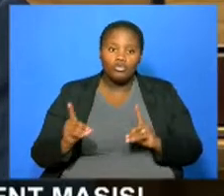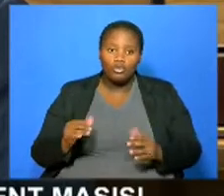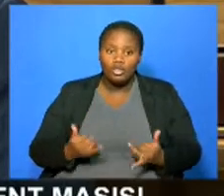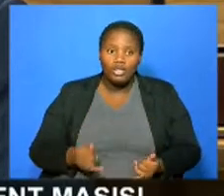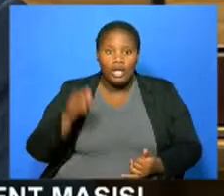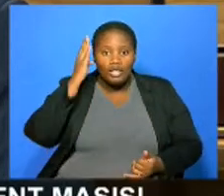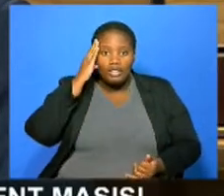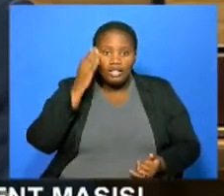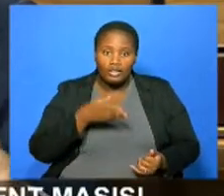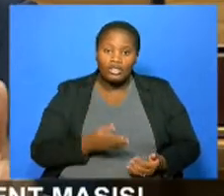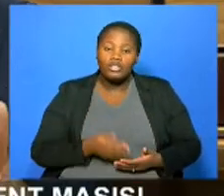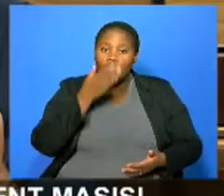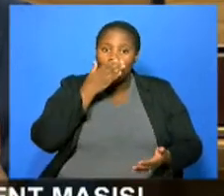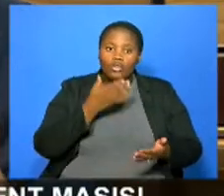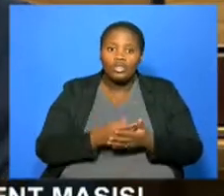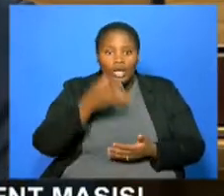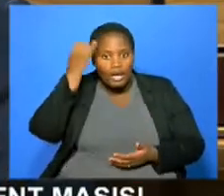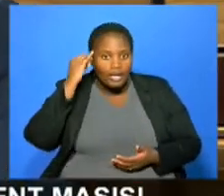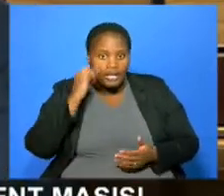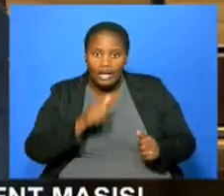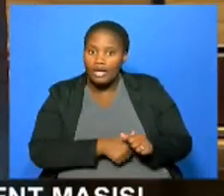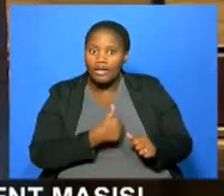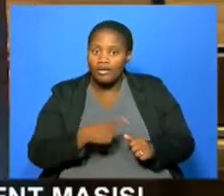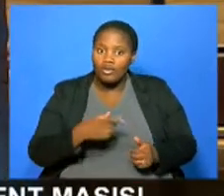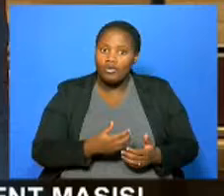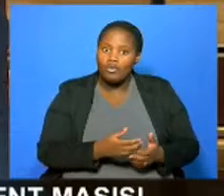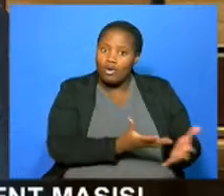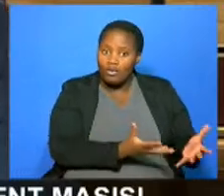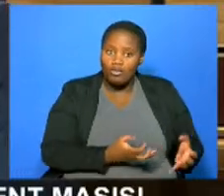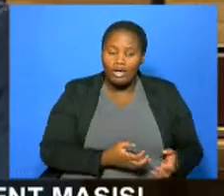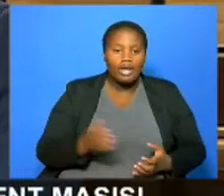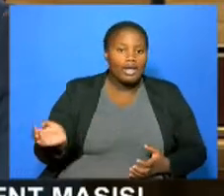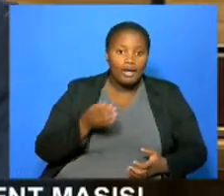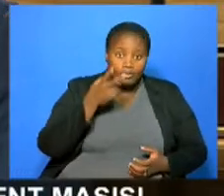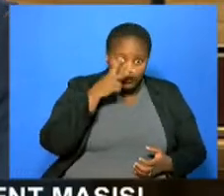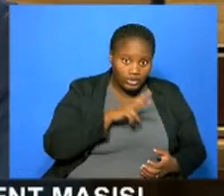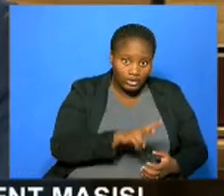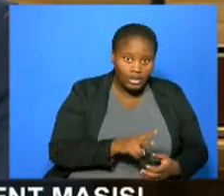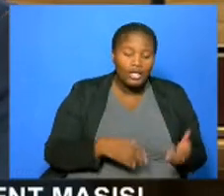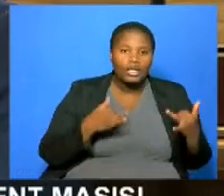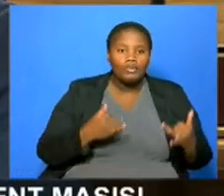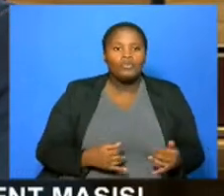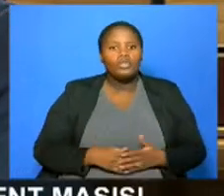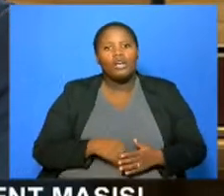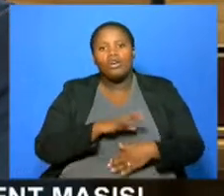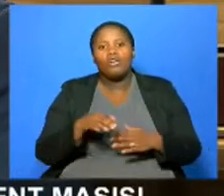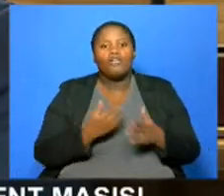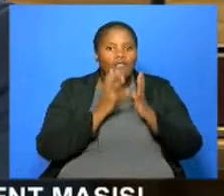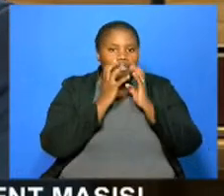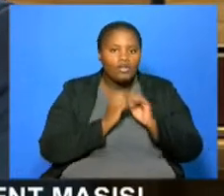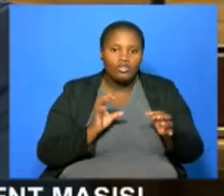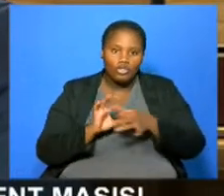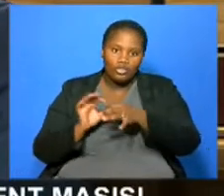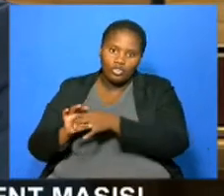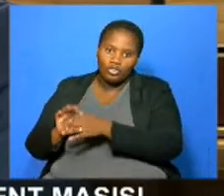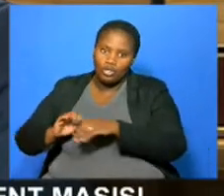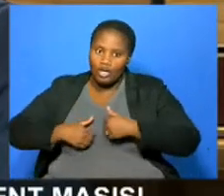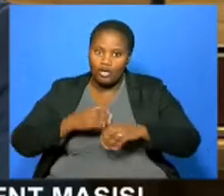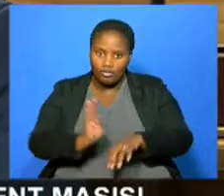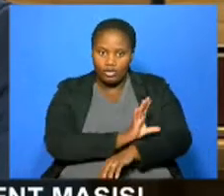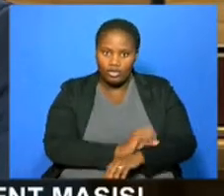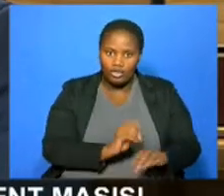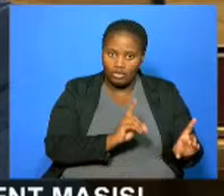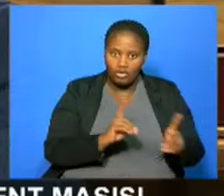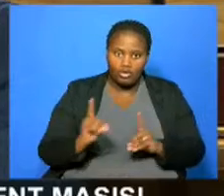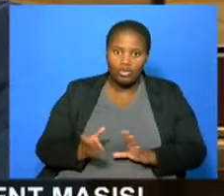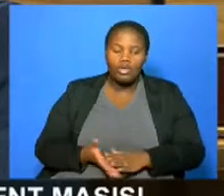this is a model that anybody you want, come and see. And for the whole entire value chain, the way you do business, the accountability system that